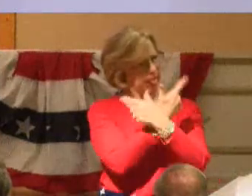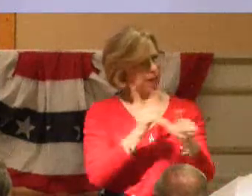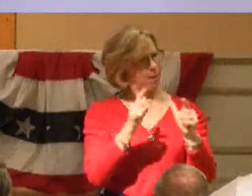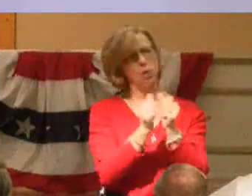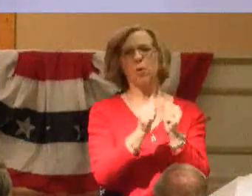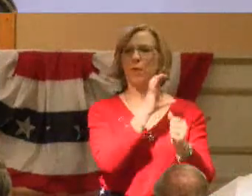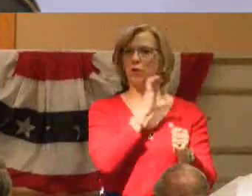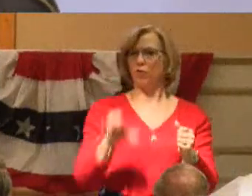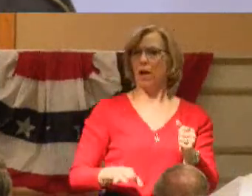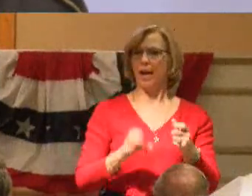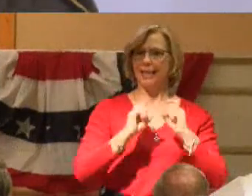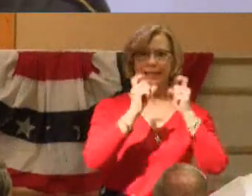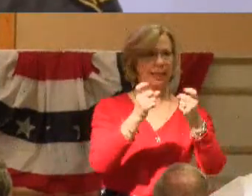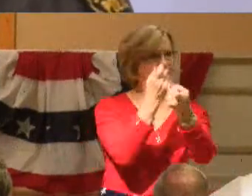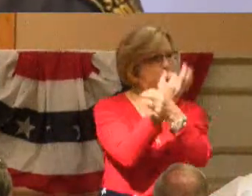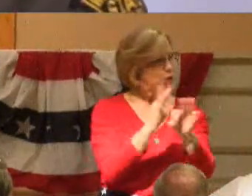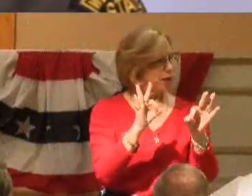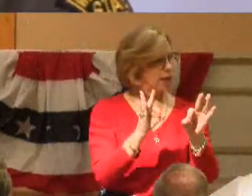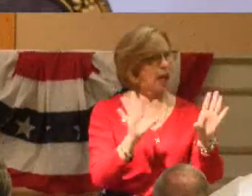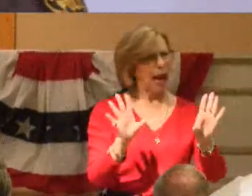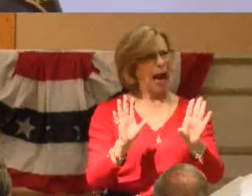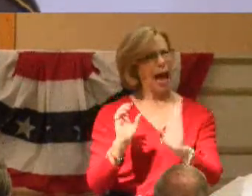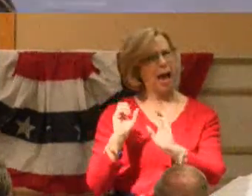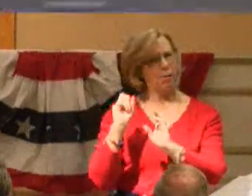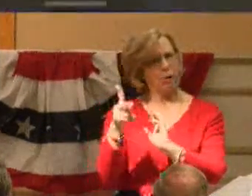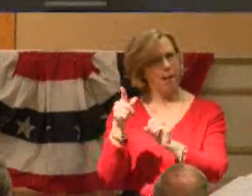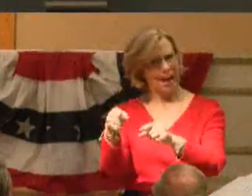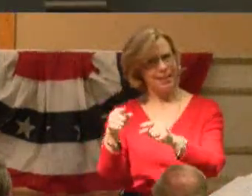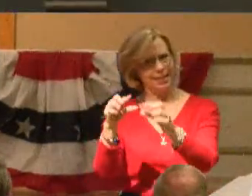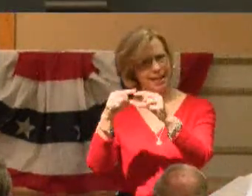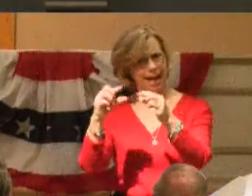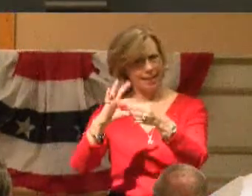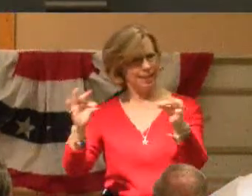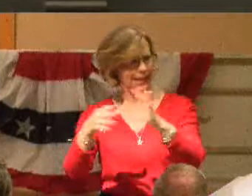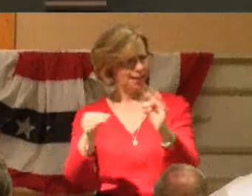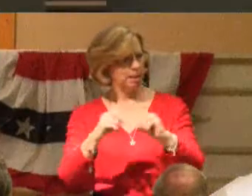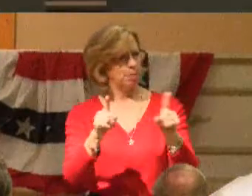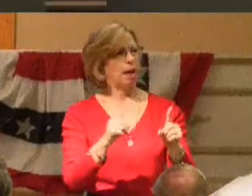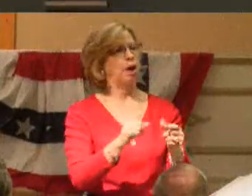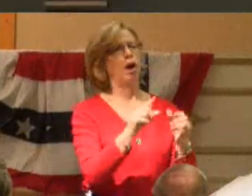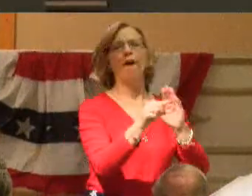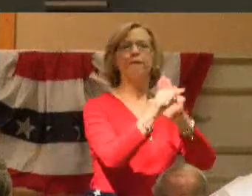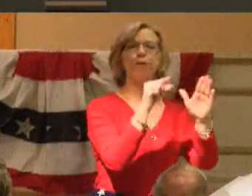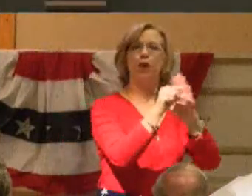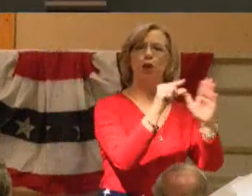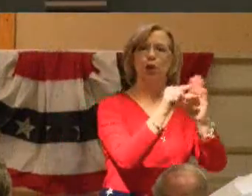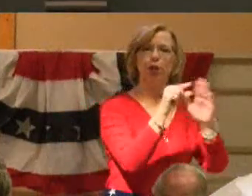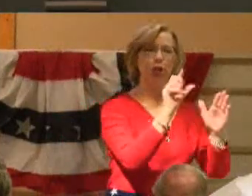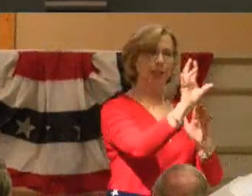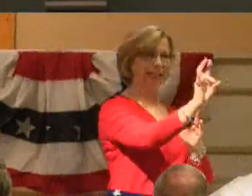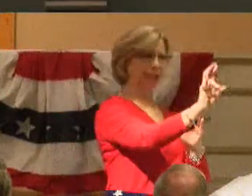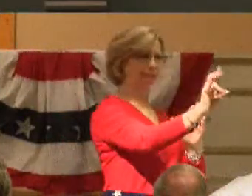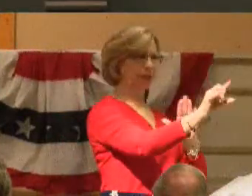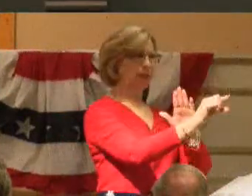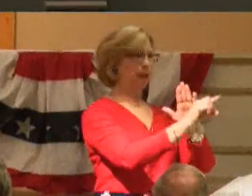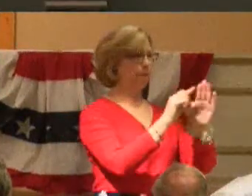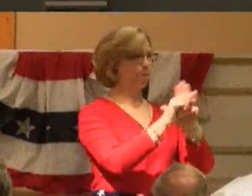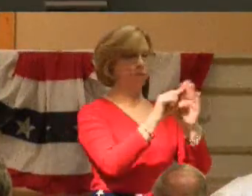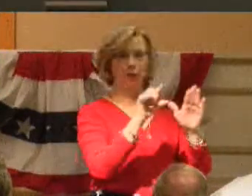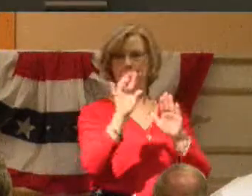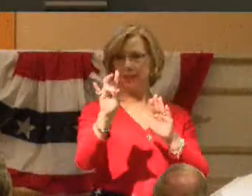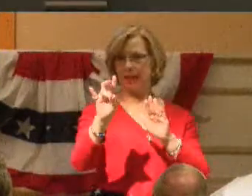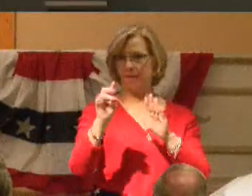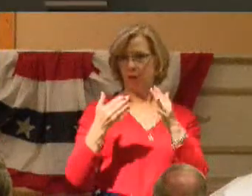made us free." I'll get back to that, but I want you to look with me, please, in verse number 7. Down through verse number